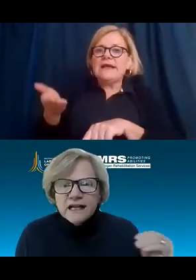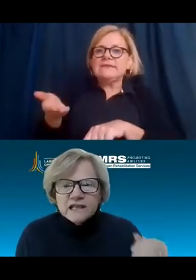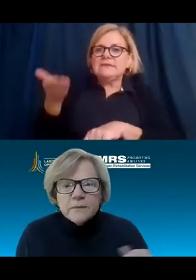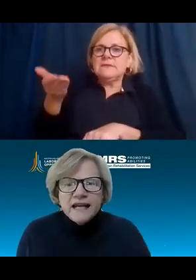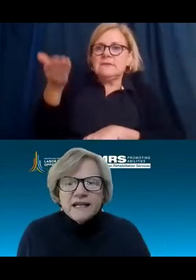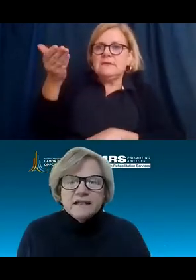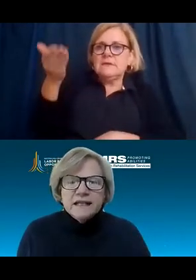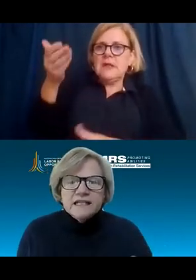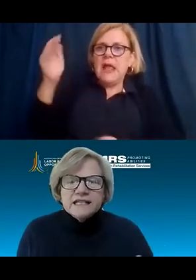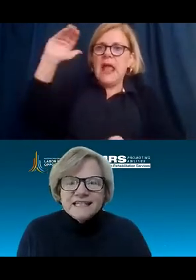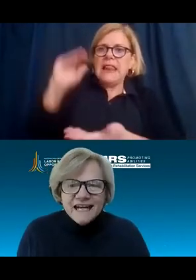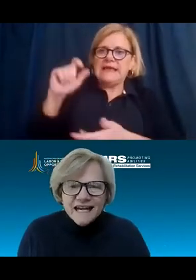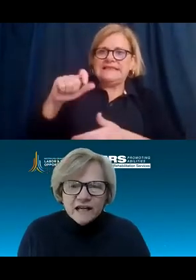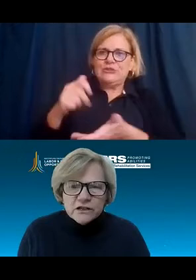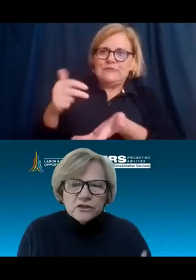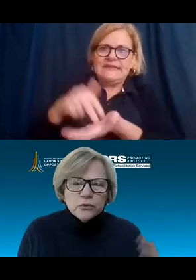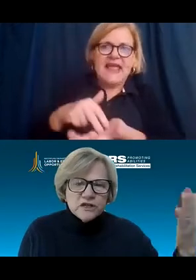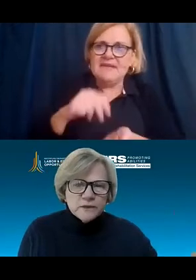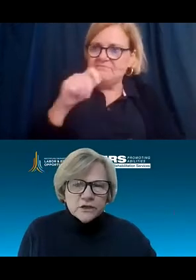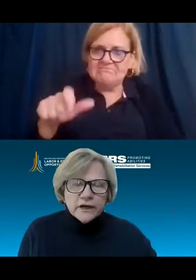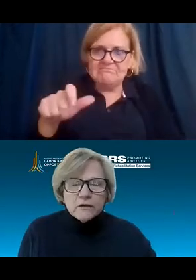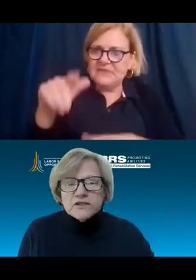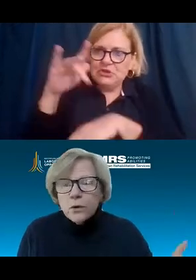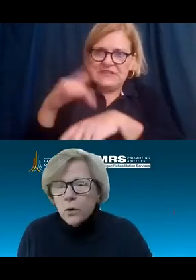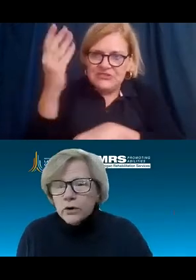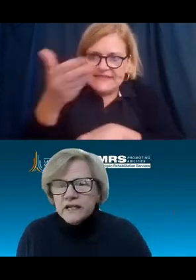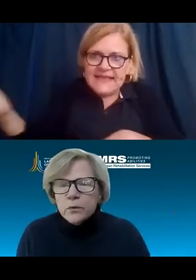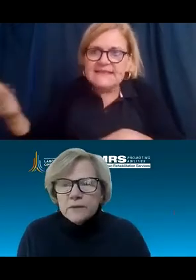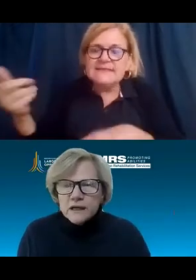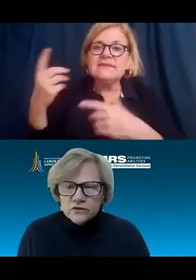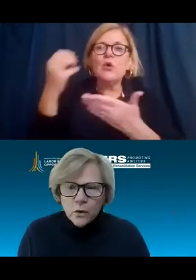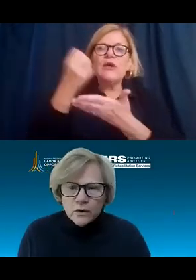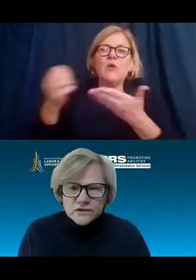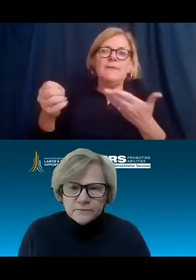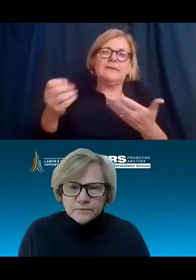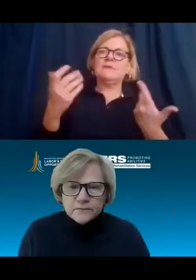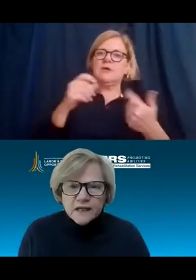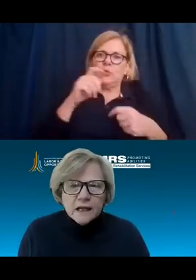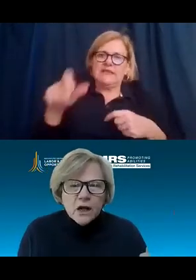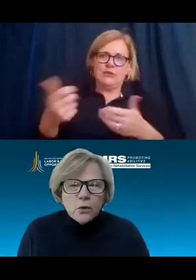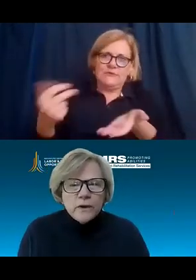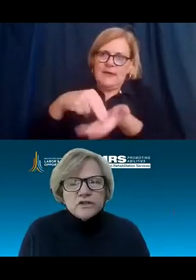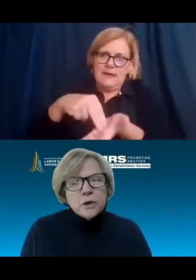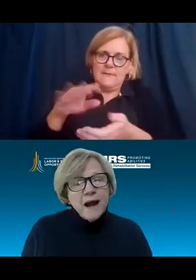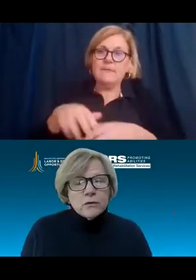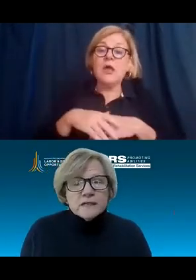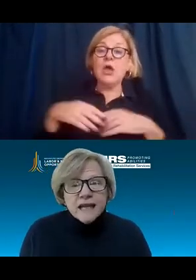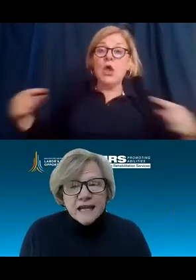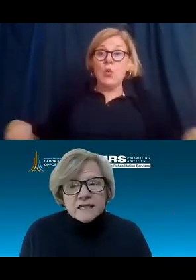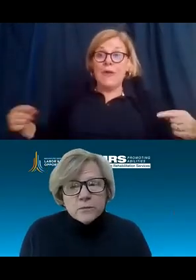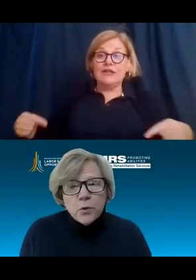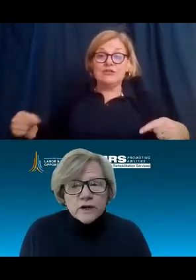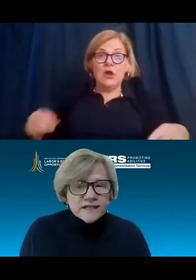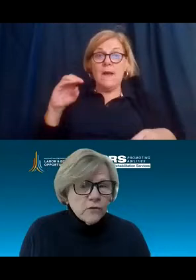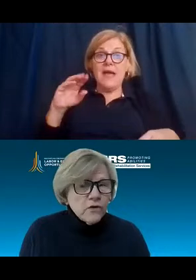level, eliminating the need to stand to reach materials or equipment controls. Wheelchair mounts